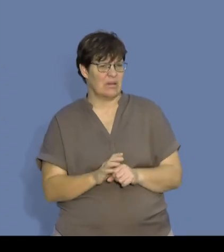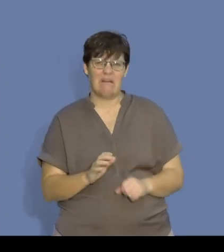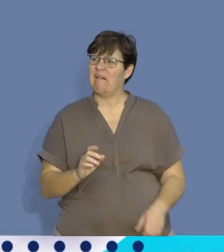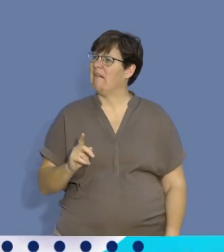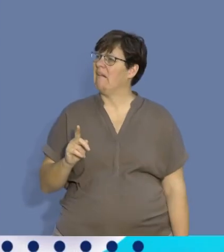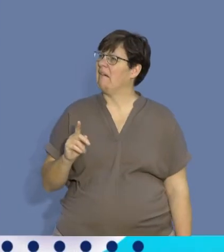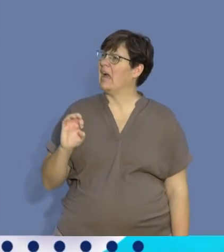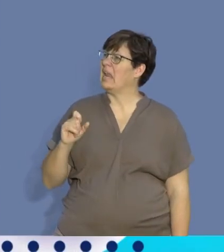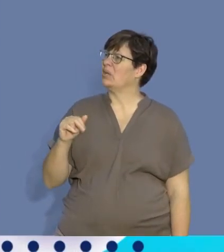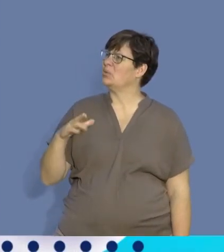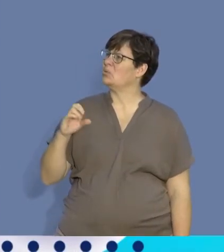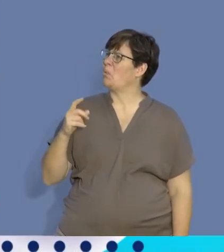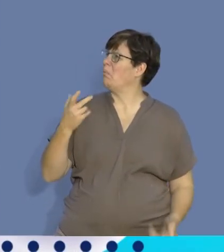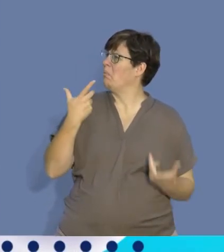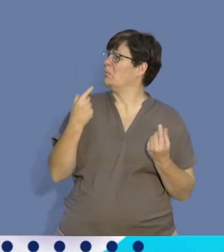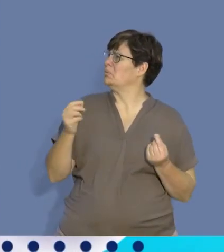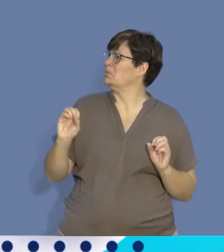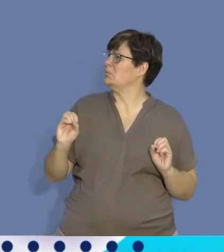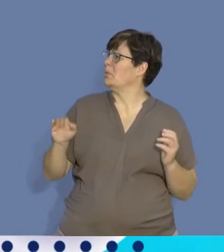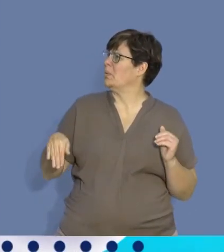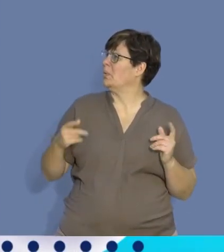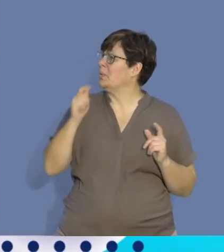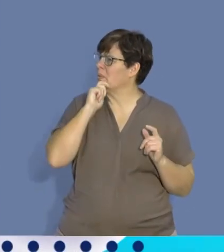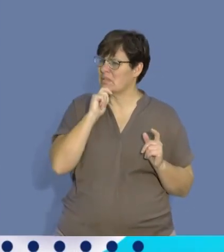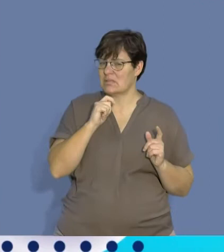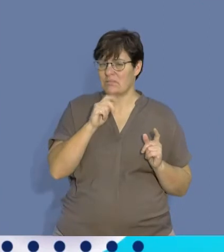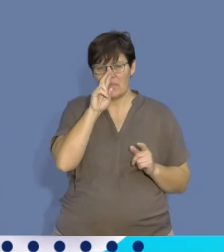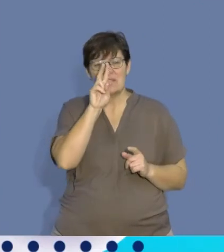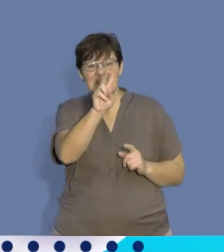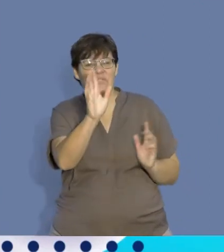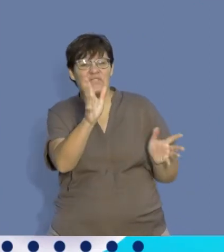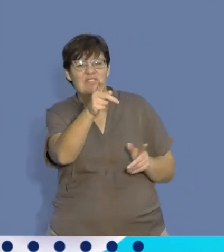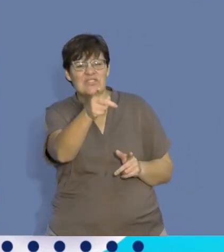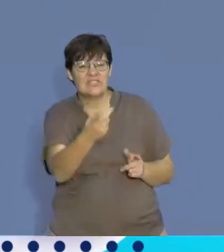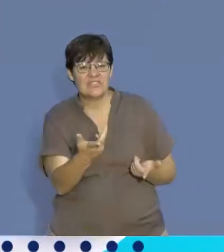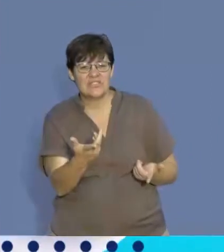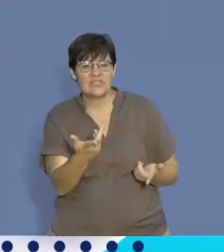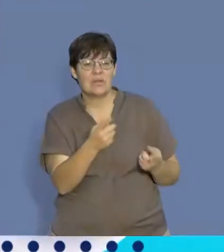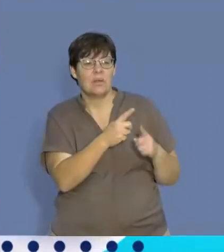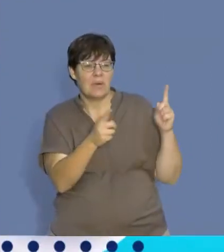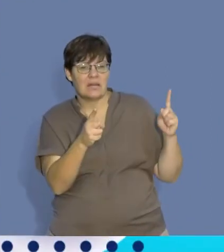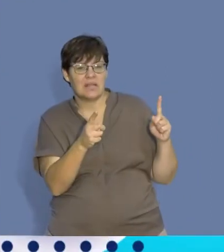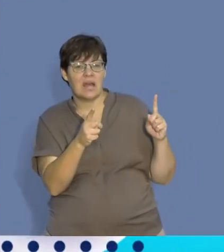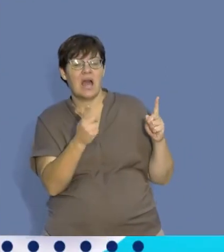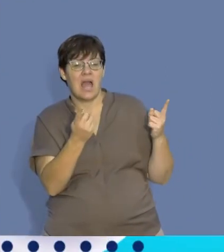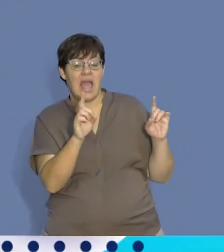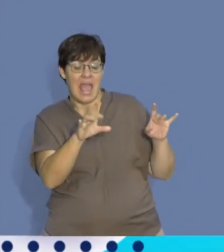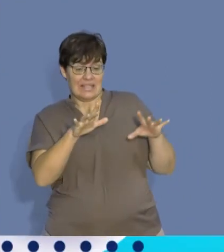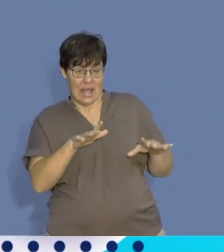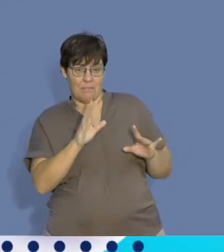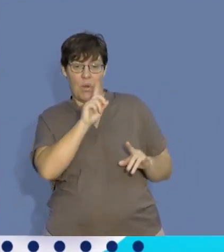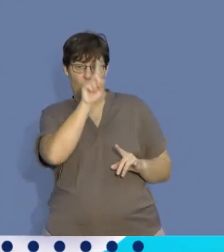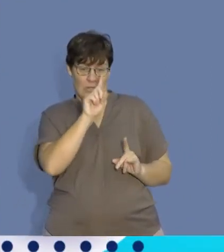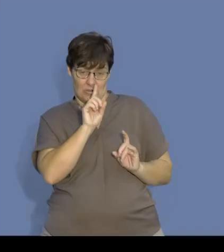electroscope. You've seen electroscopes before, but this is more how we would ask you in